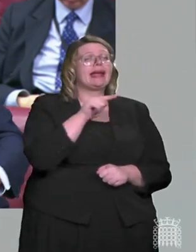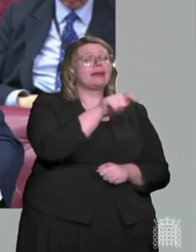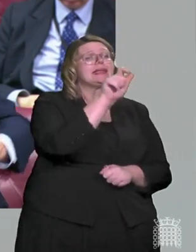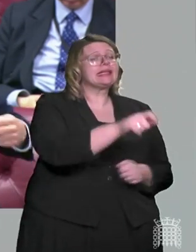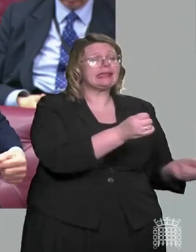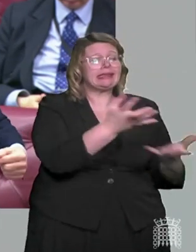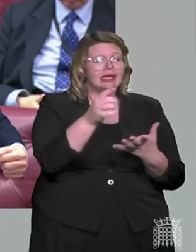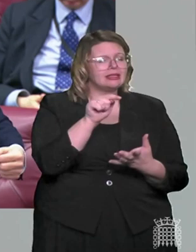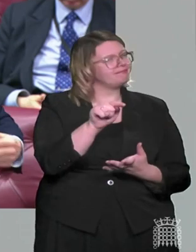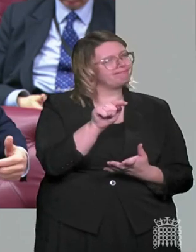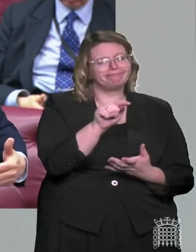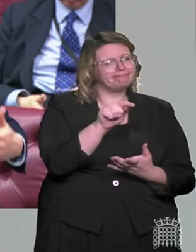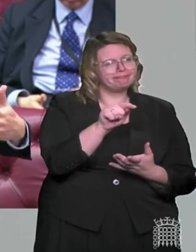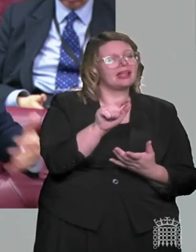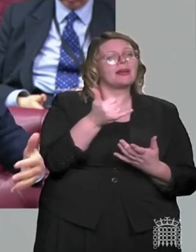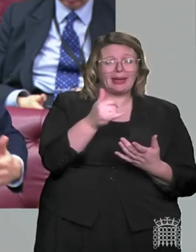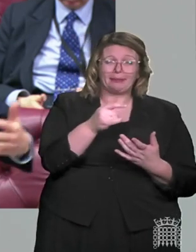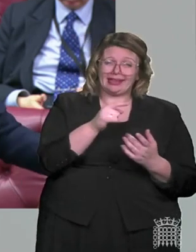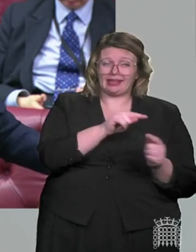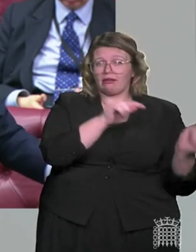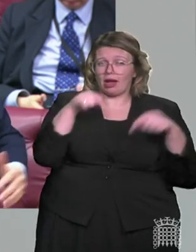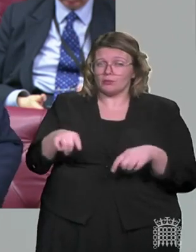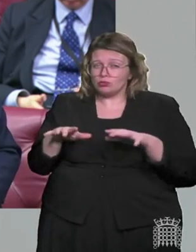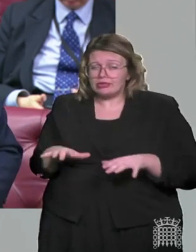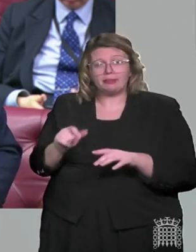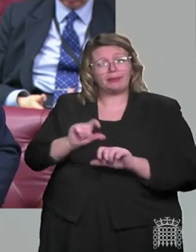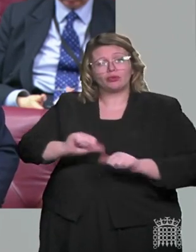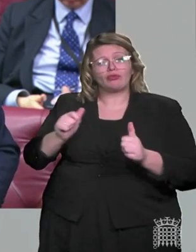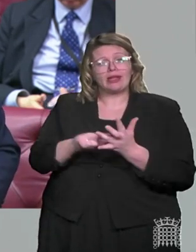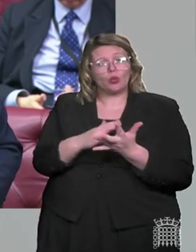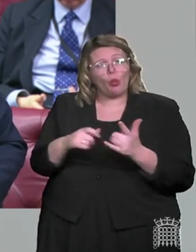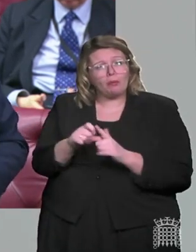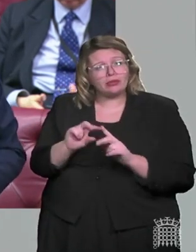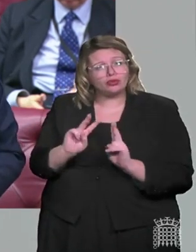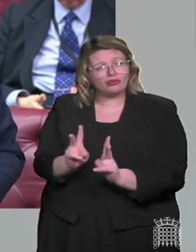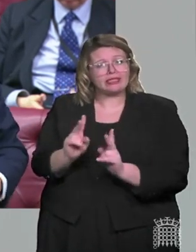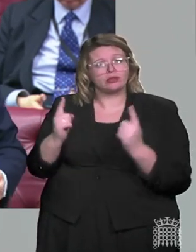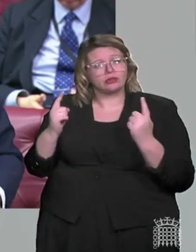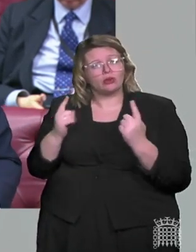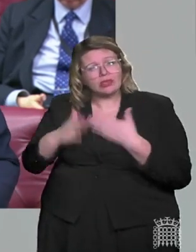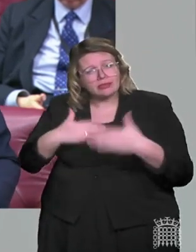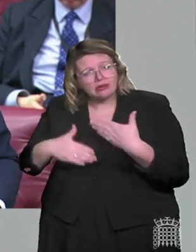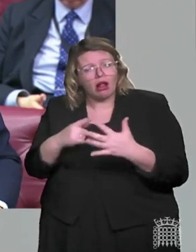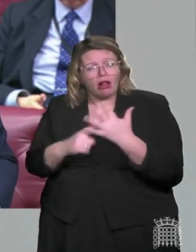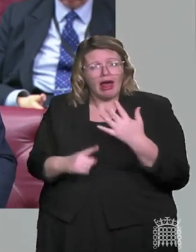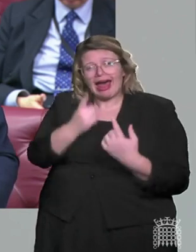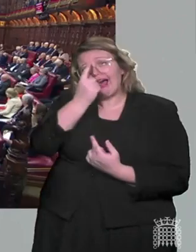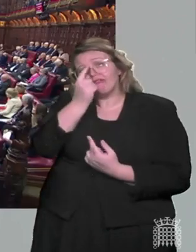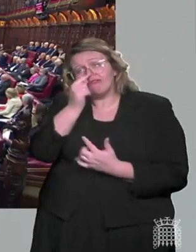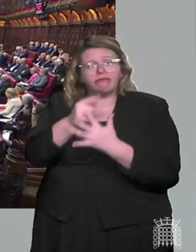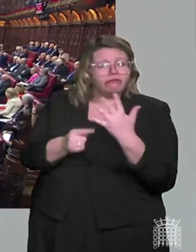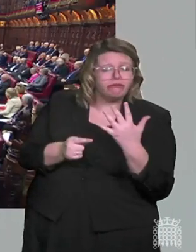off taking that long journey back to Britain and going to Great Ormond Street or elsewhere, then we certainly don't rule that out, and we'll continue to look at